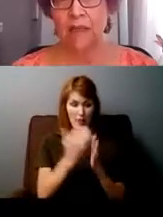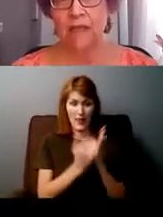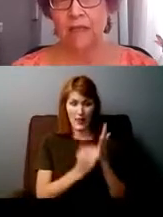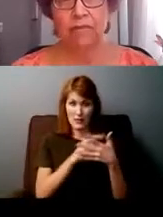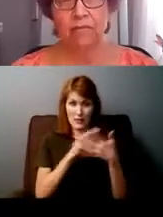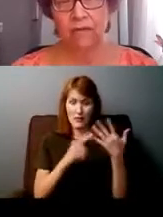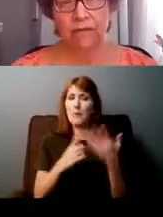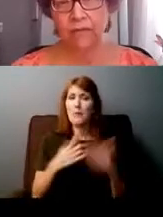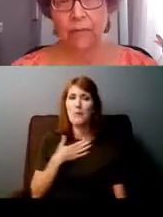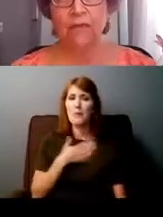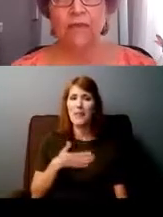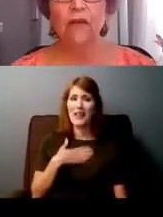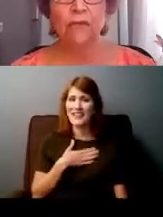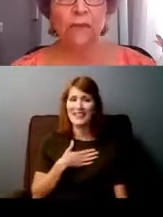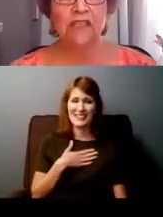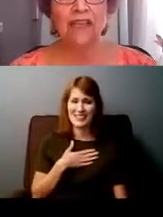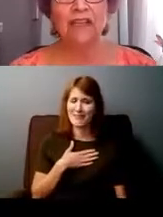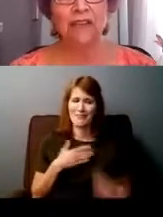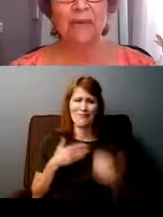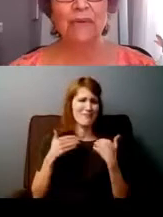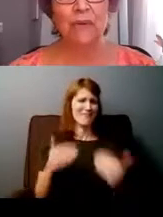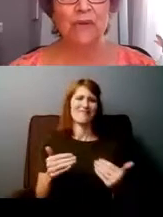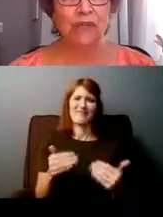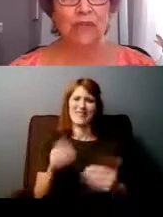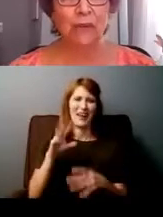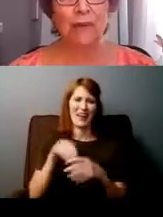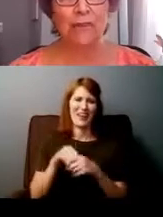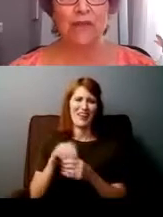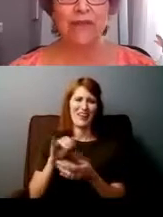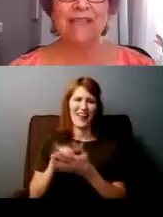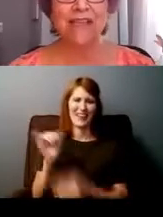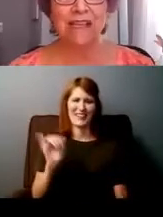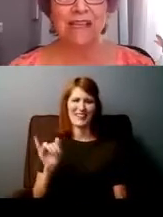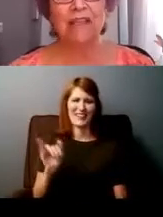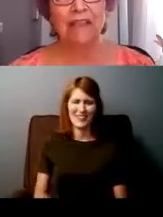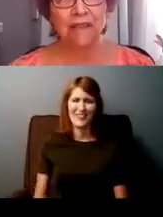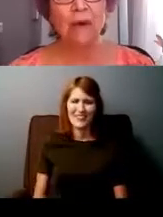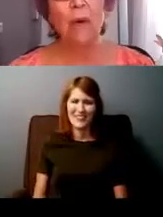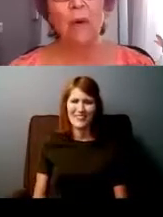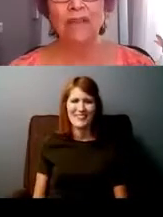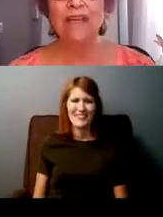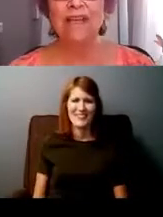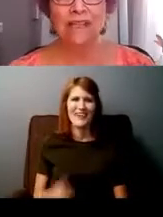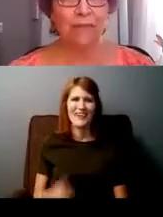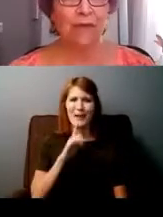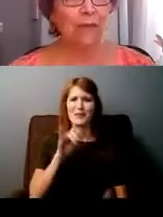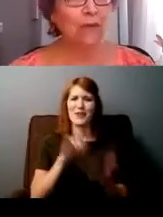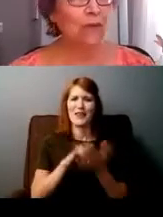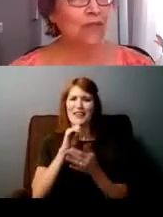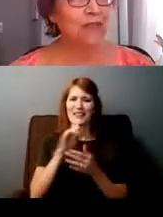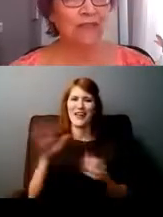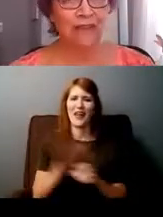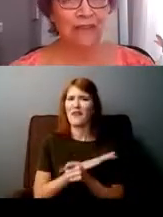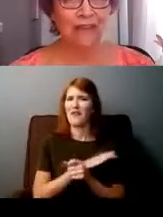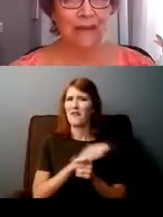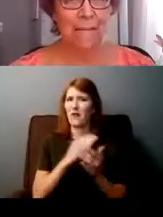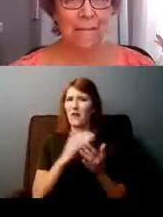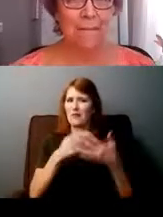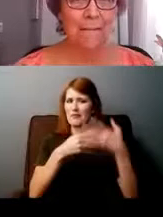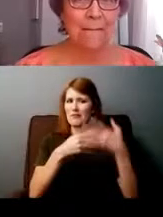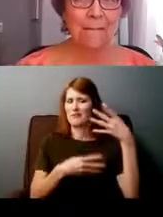please feel free to include those too. I'm sure this isn't the whole list of people who are